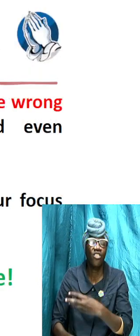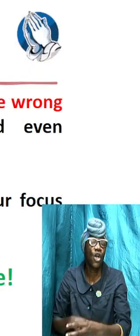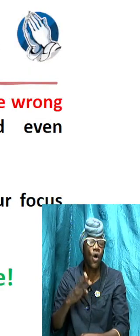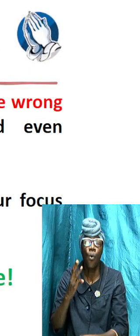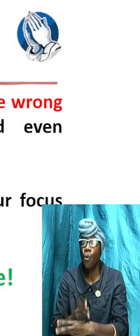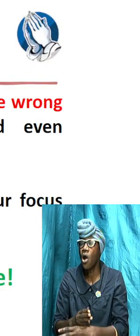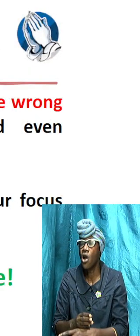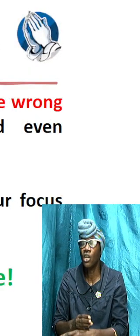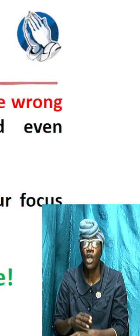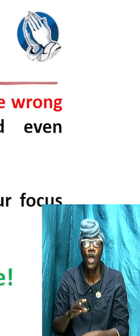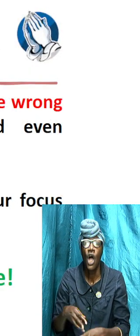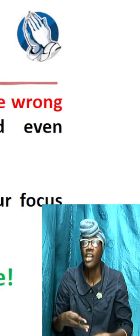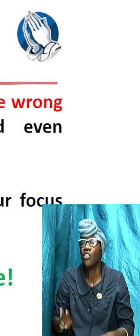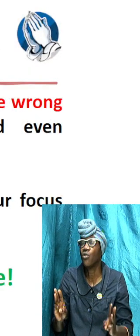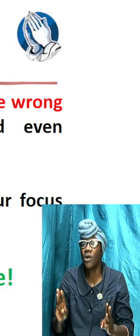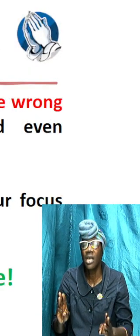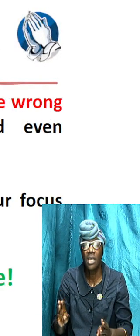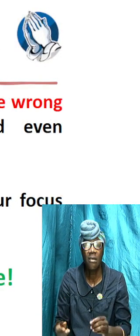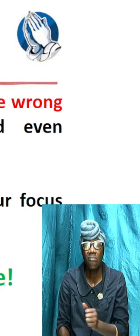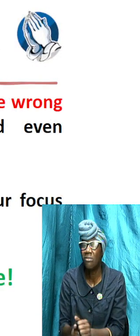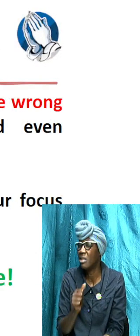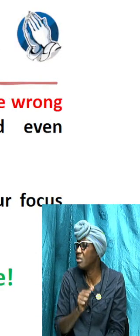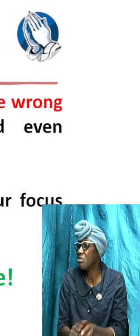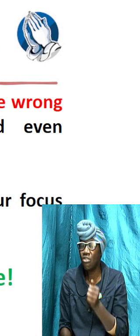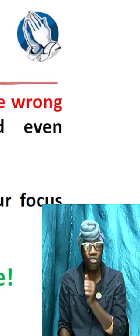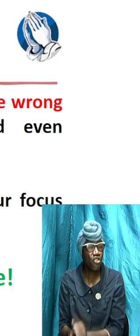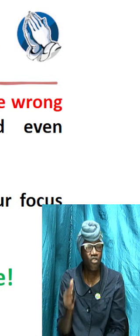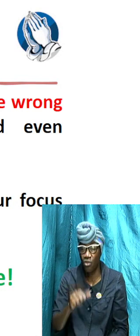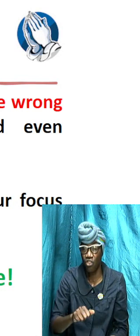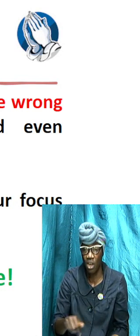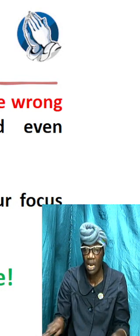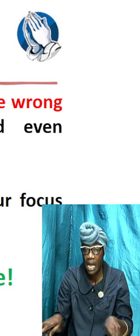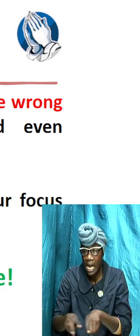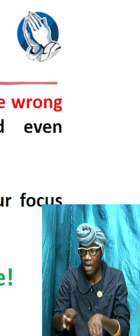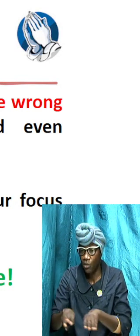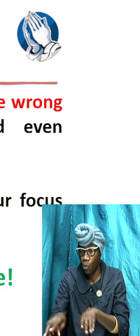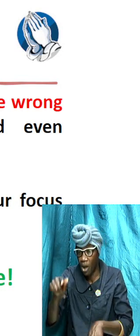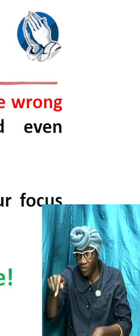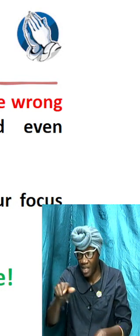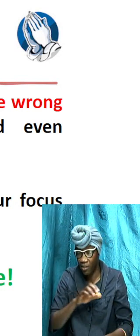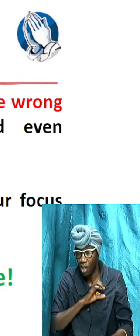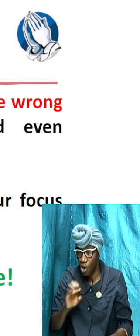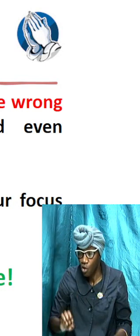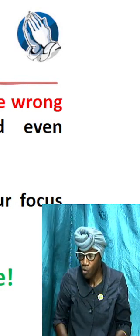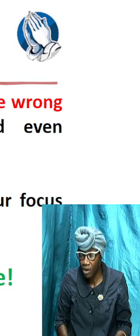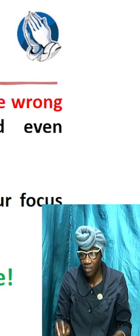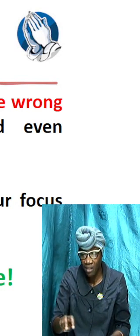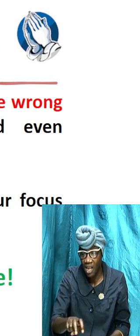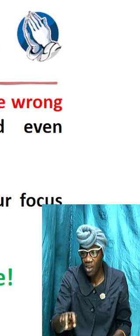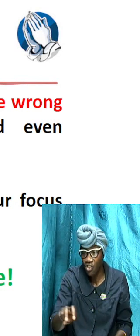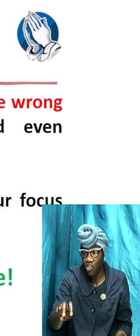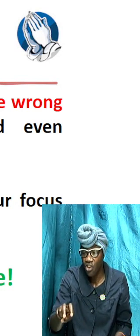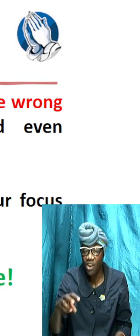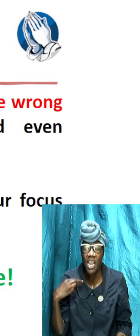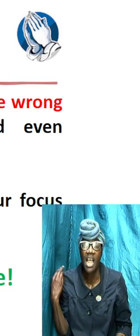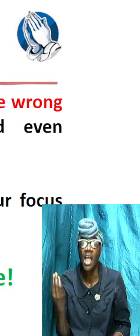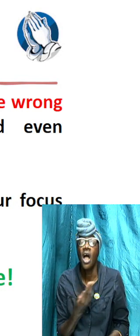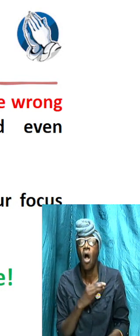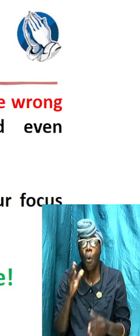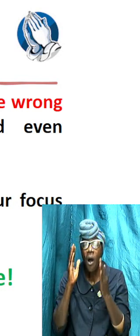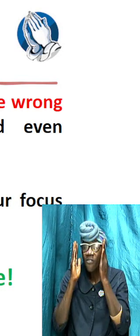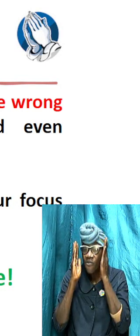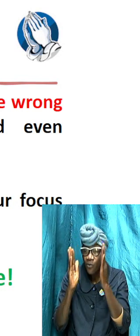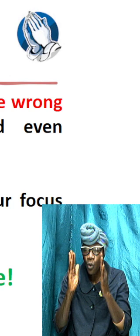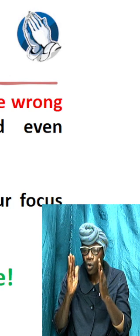way to a doom. Amen. So as we walk this Christian journey, praise God, our focus should